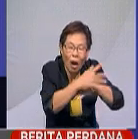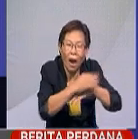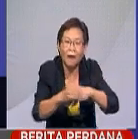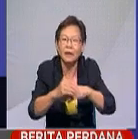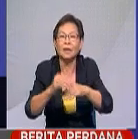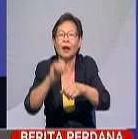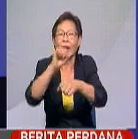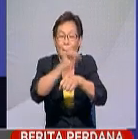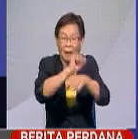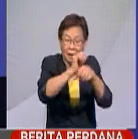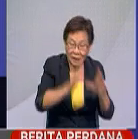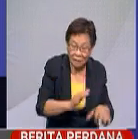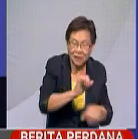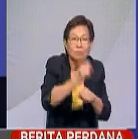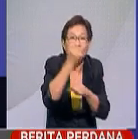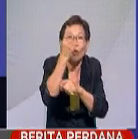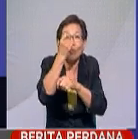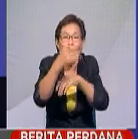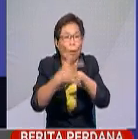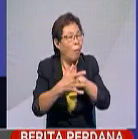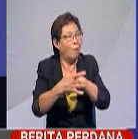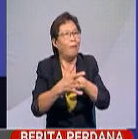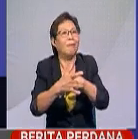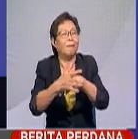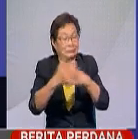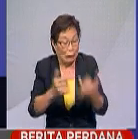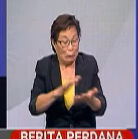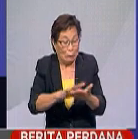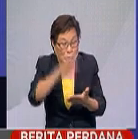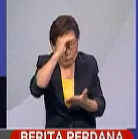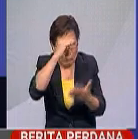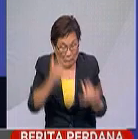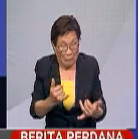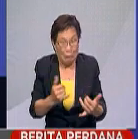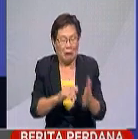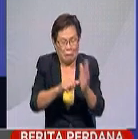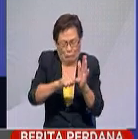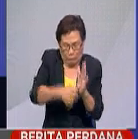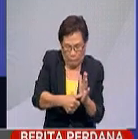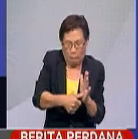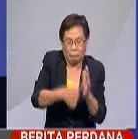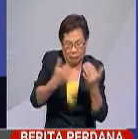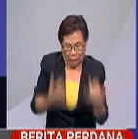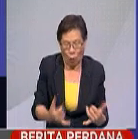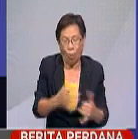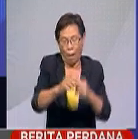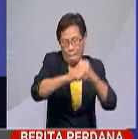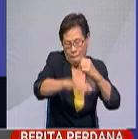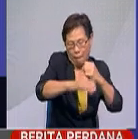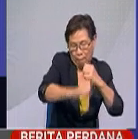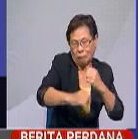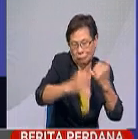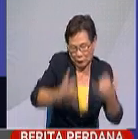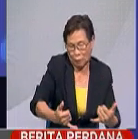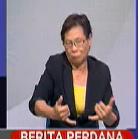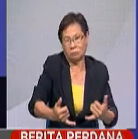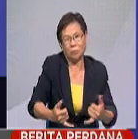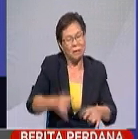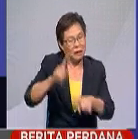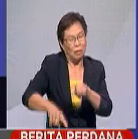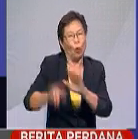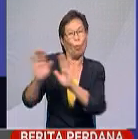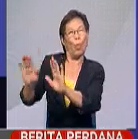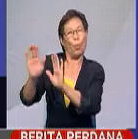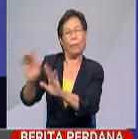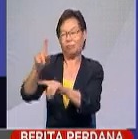in the workforce cannot wait. It has to be emphasized and promoted now.